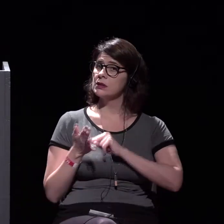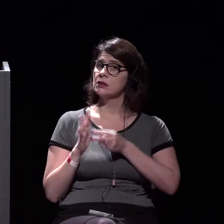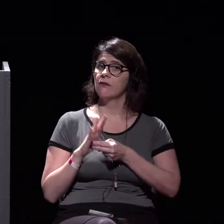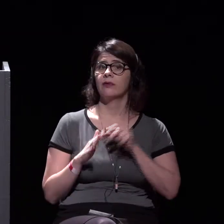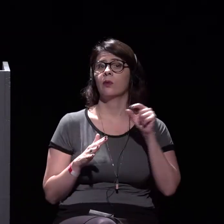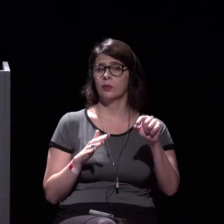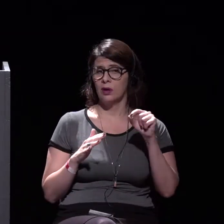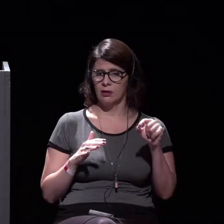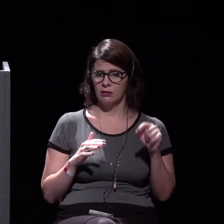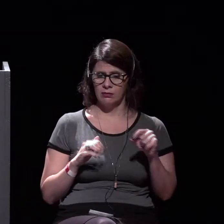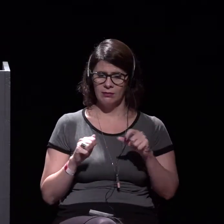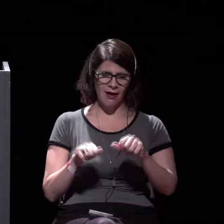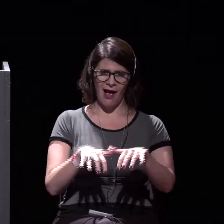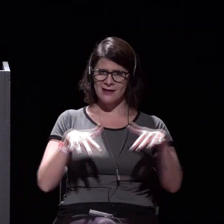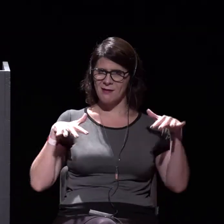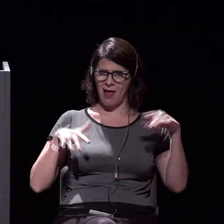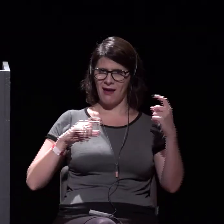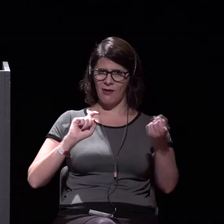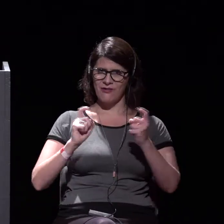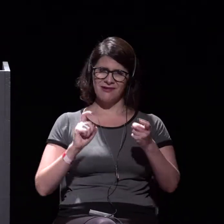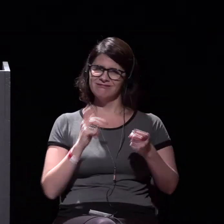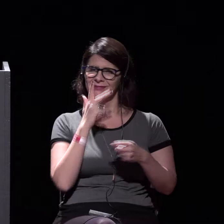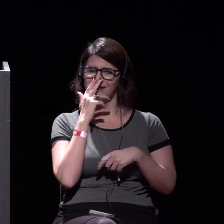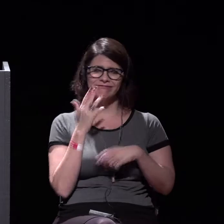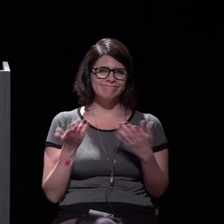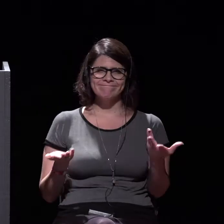fictitious, and they wouldn't gain this